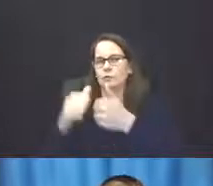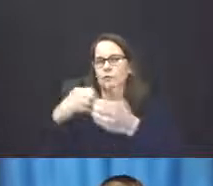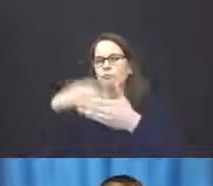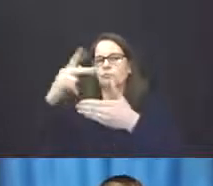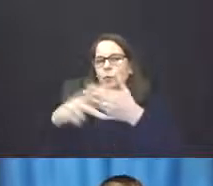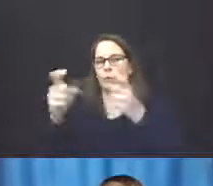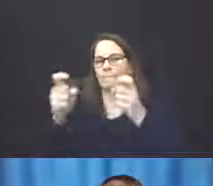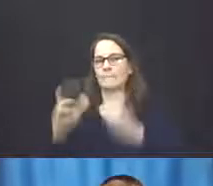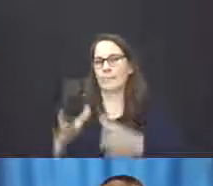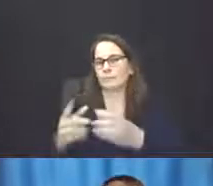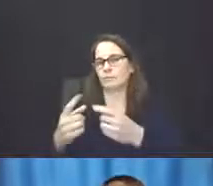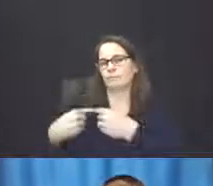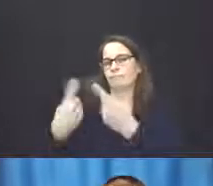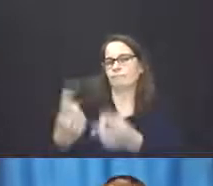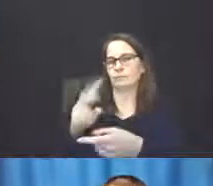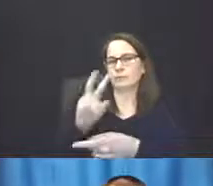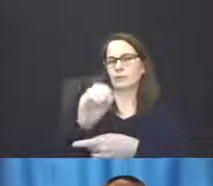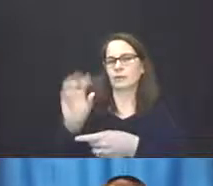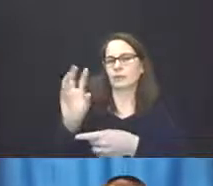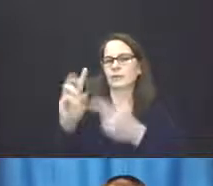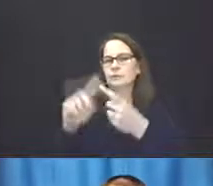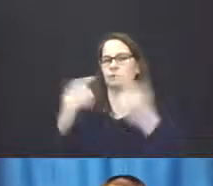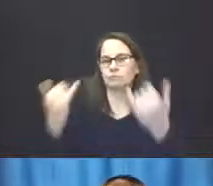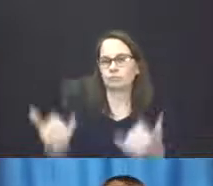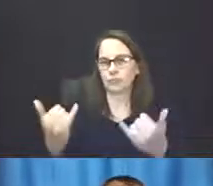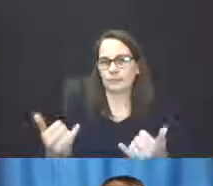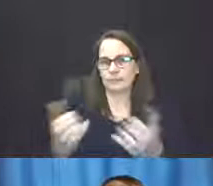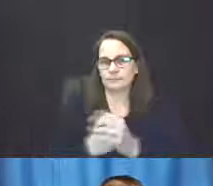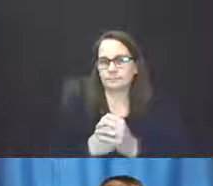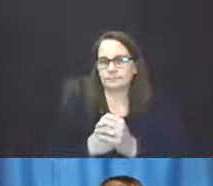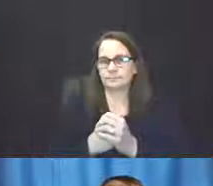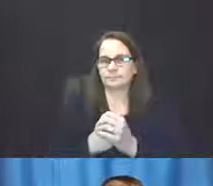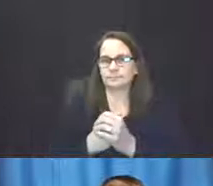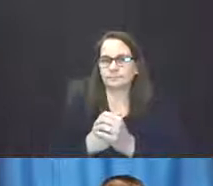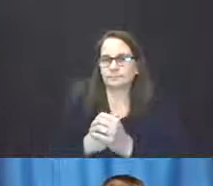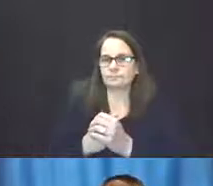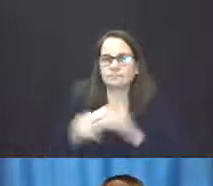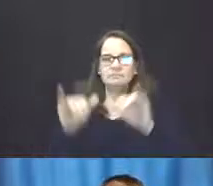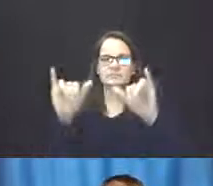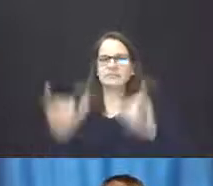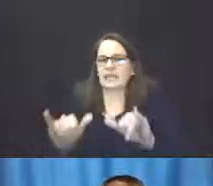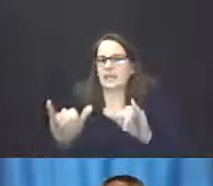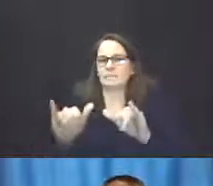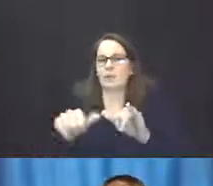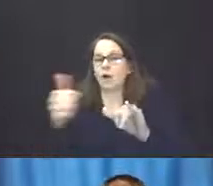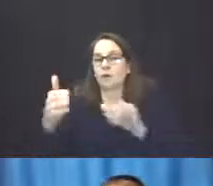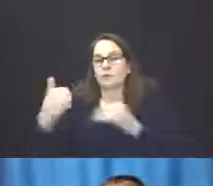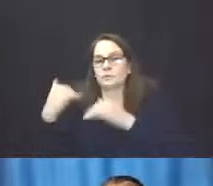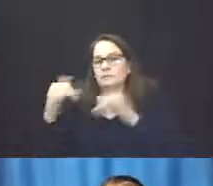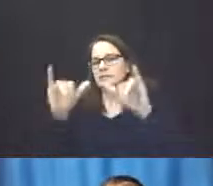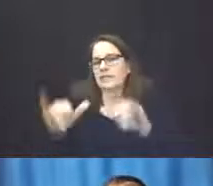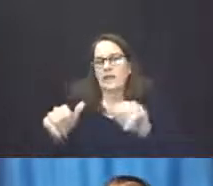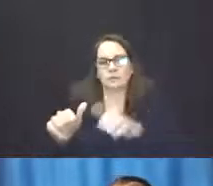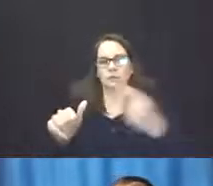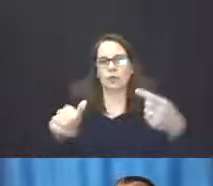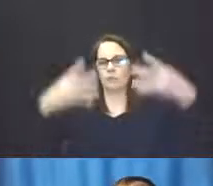job description. So ever since then, I was called the program manager, so 2006 to